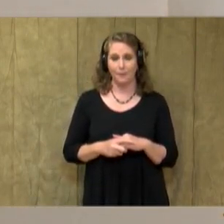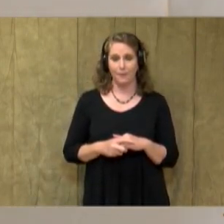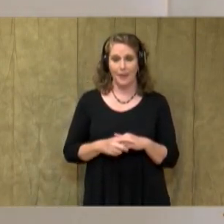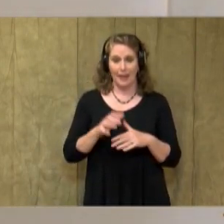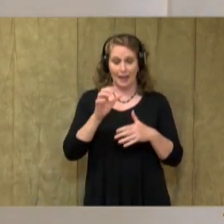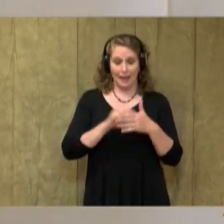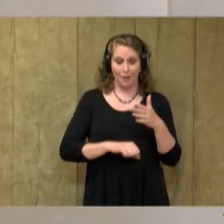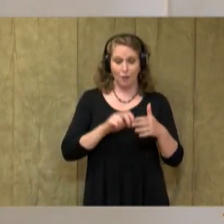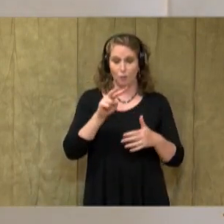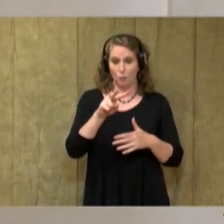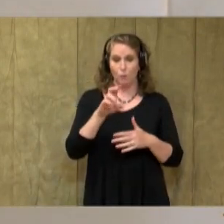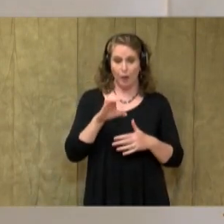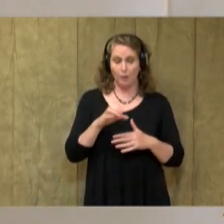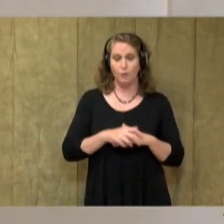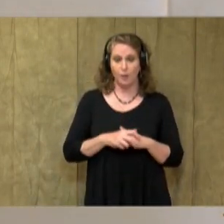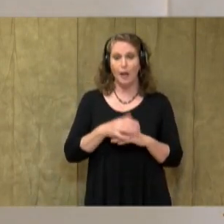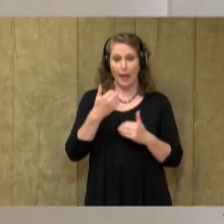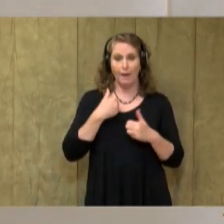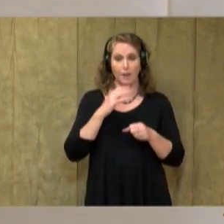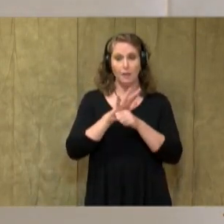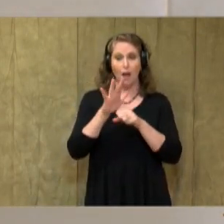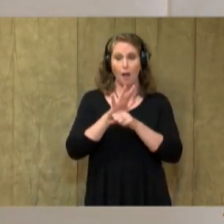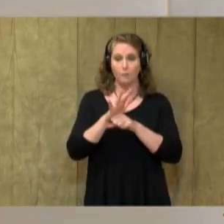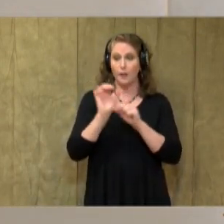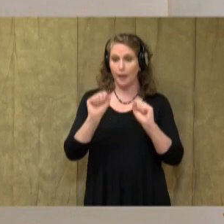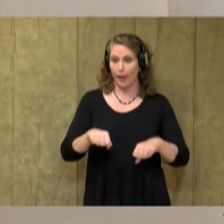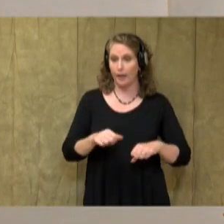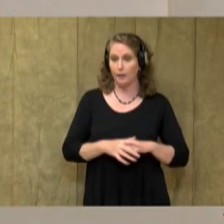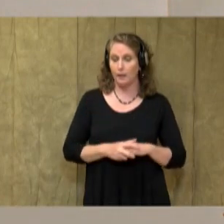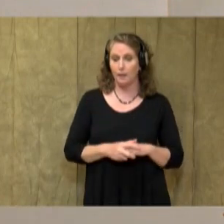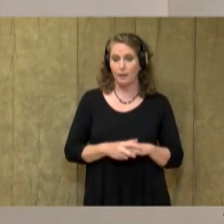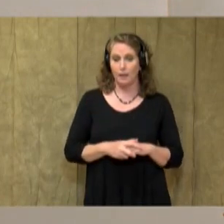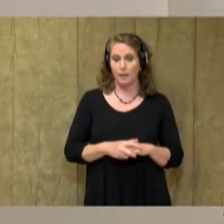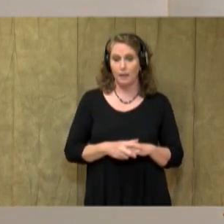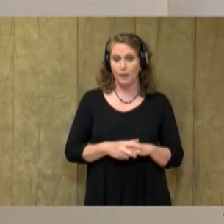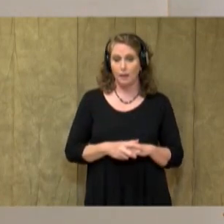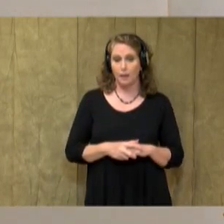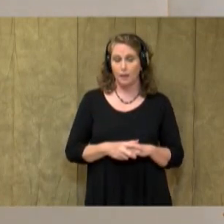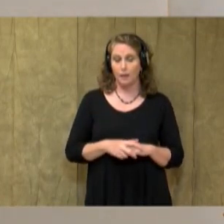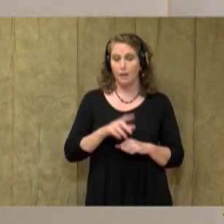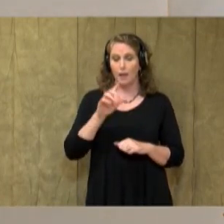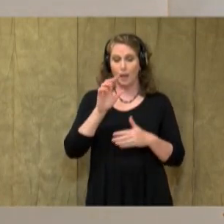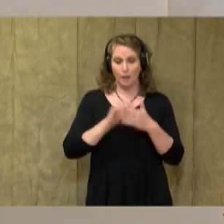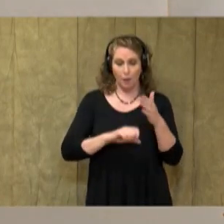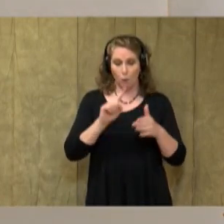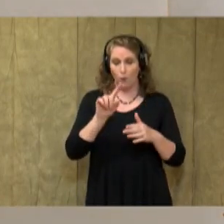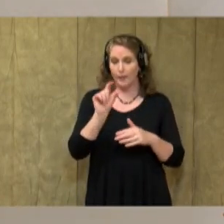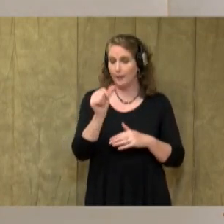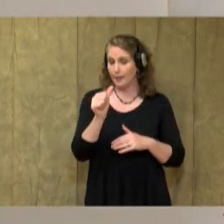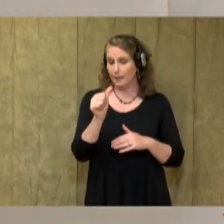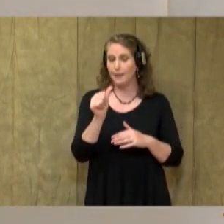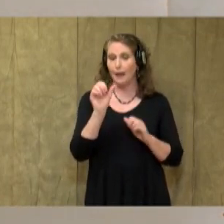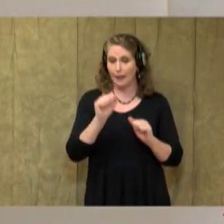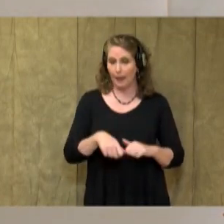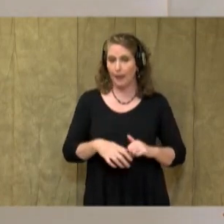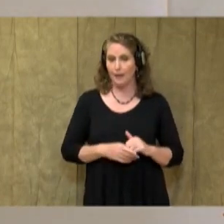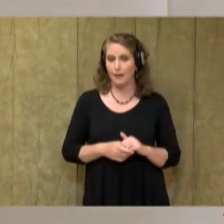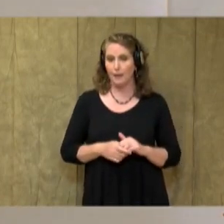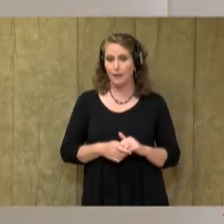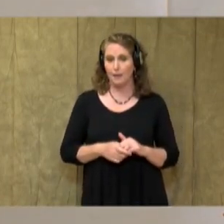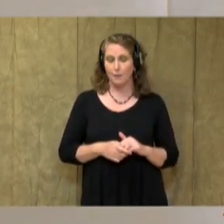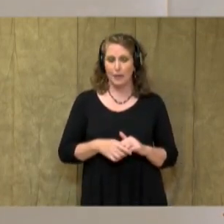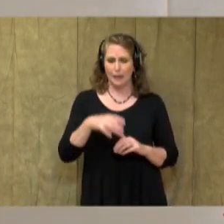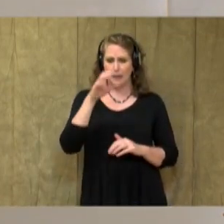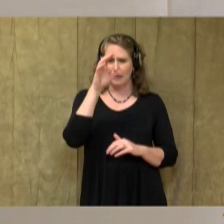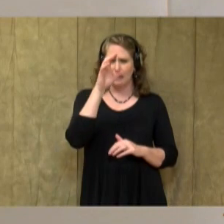take away 200s because I have enough. And I can even take away 110. But can I